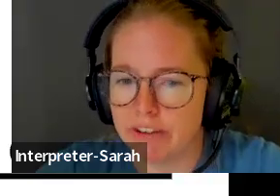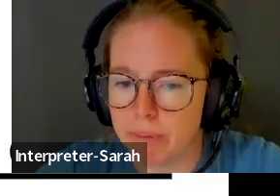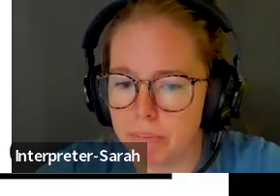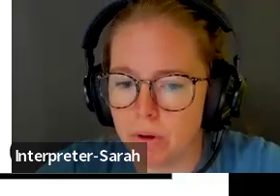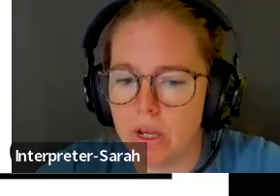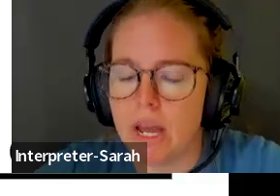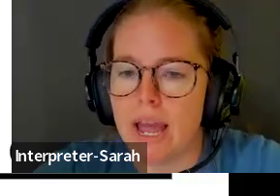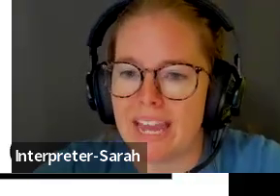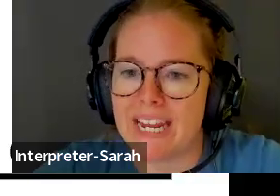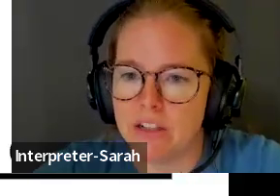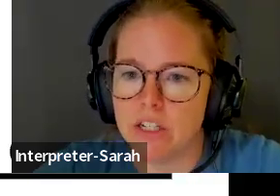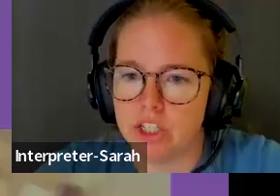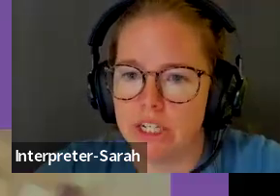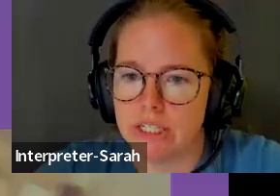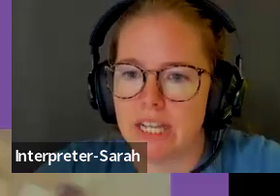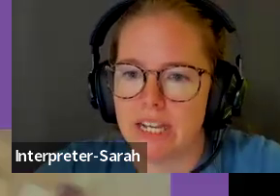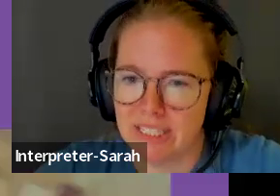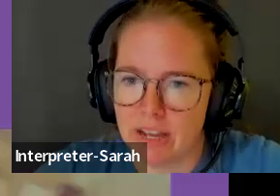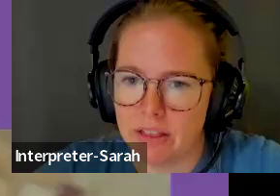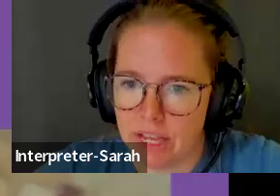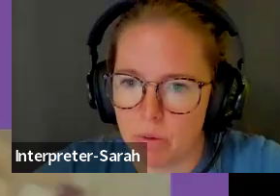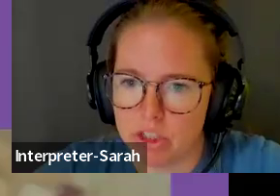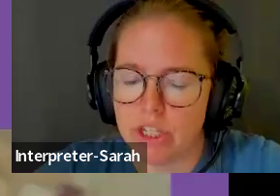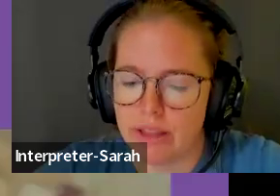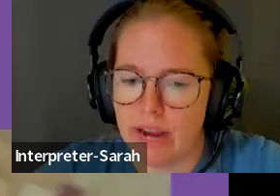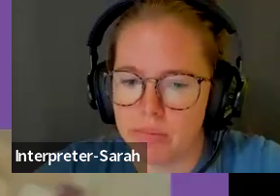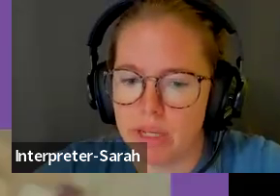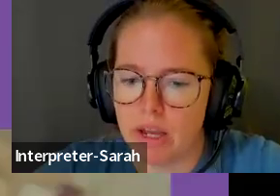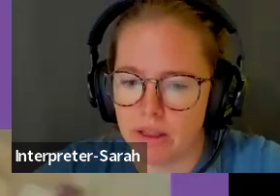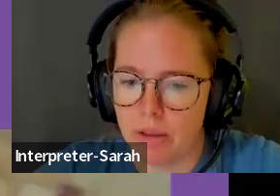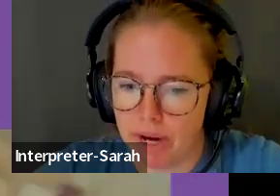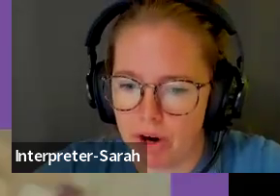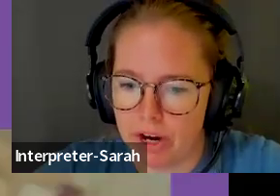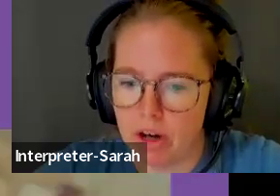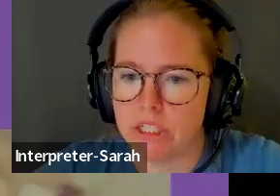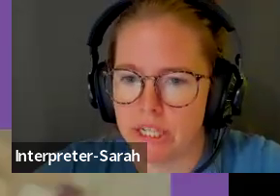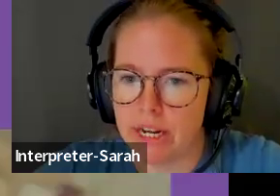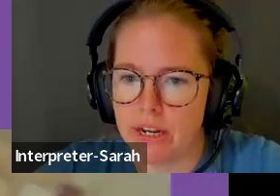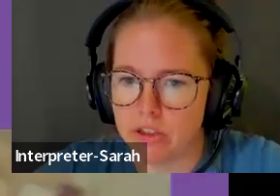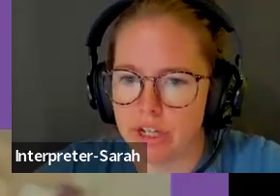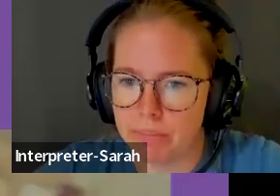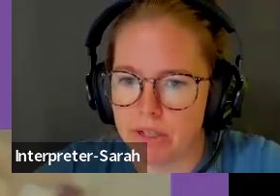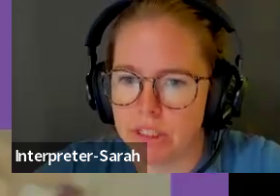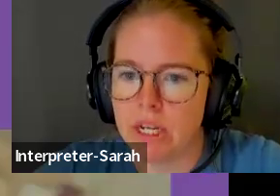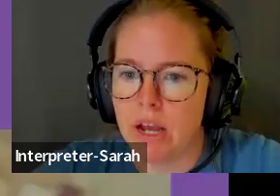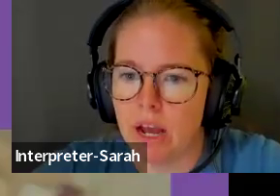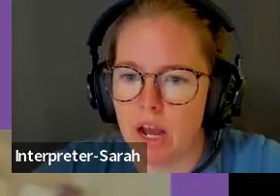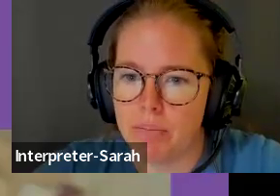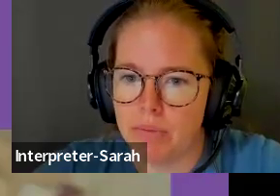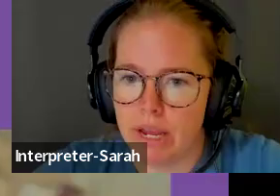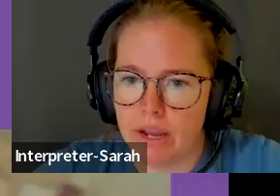language for deaf people, and English is a second language, and that can be a barrier to getting